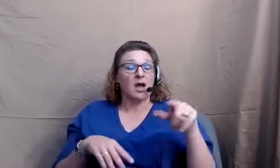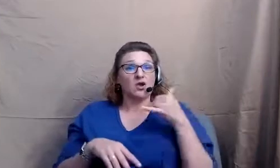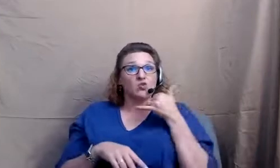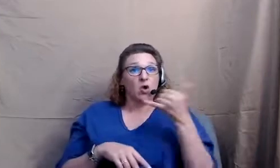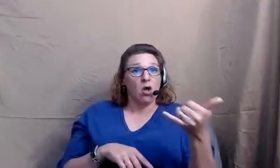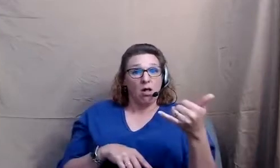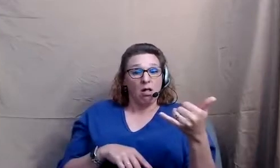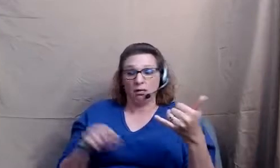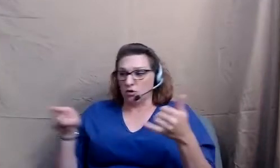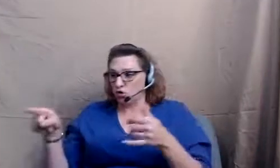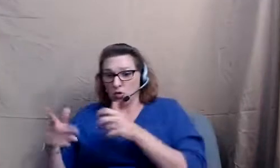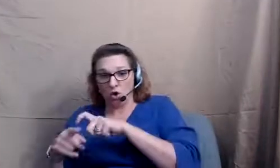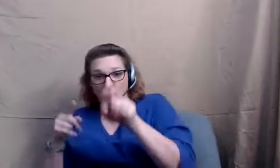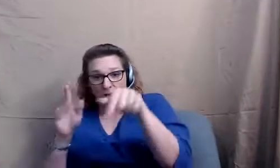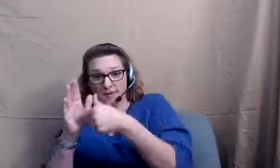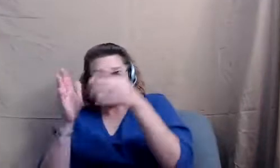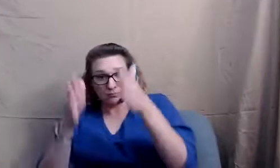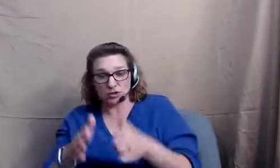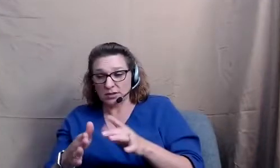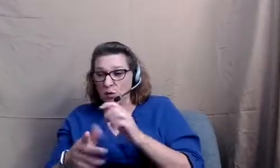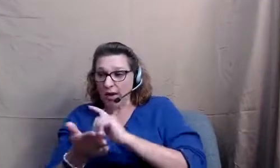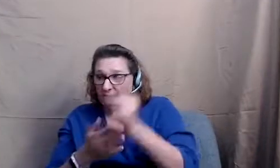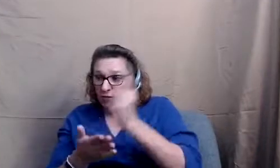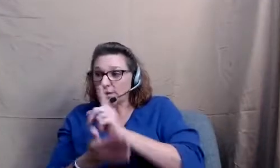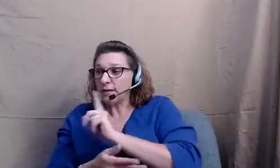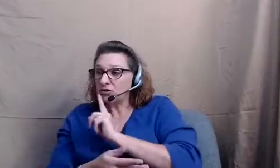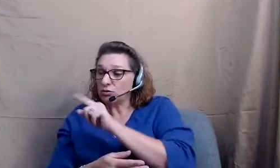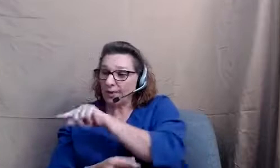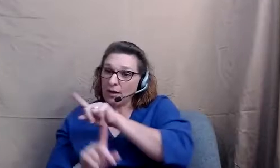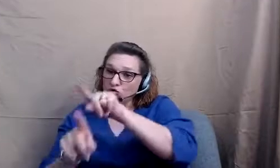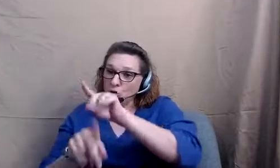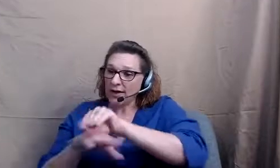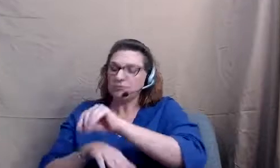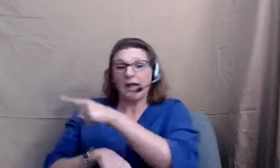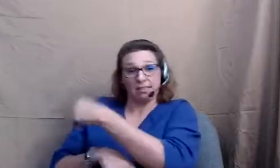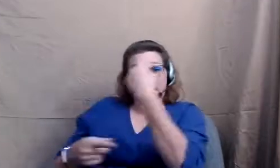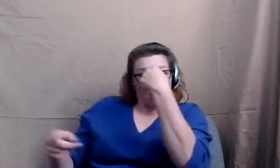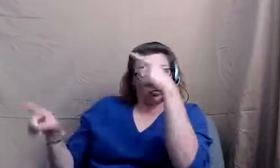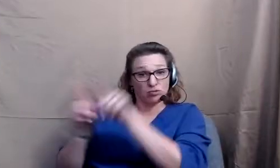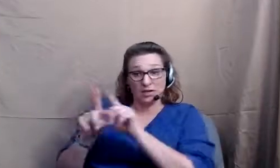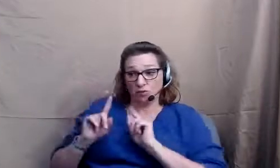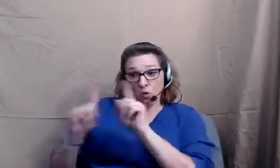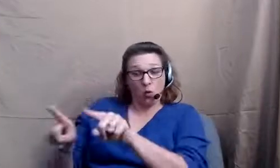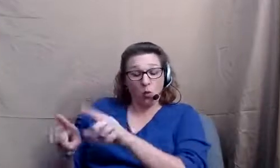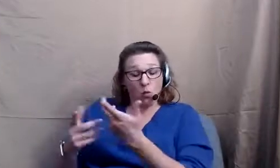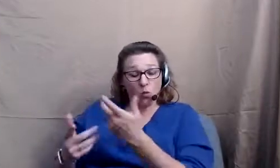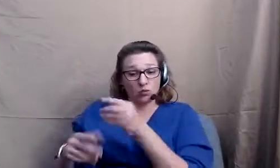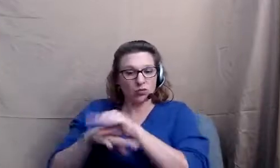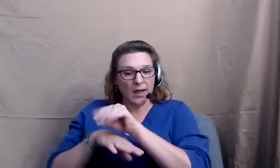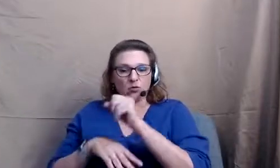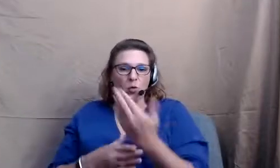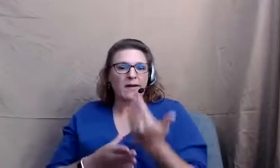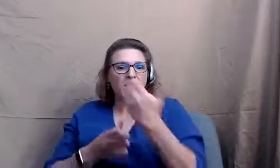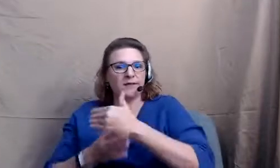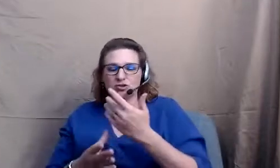weekly basis to make sure that they're going to their counseling. And they're agreeing to go into counseling and some kind of intervention